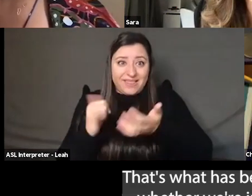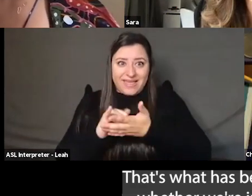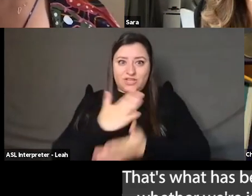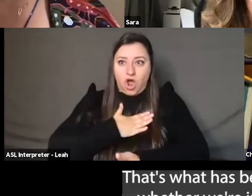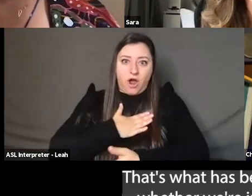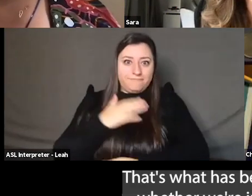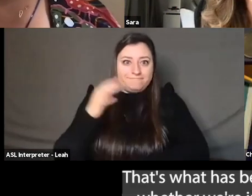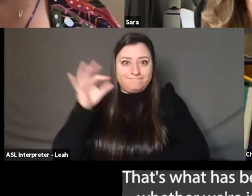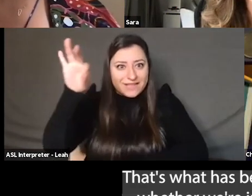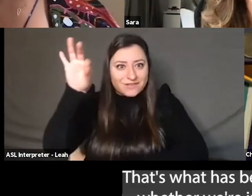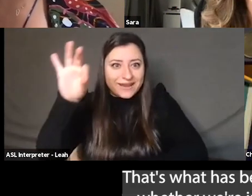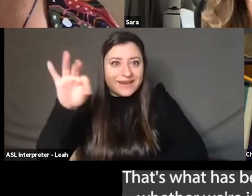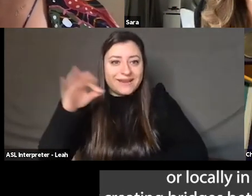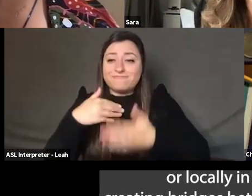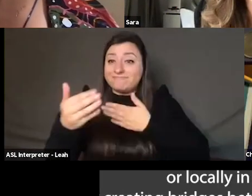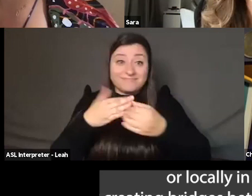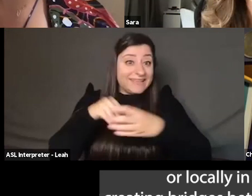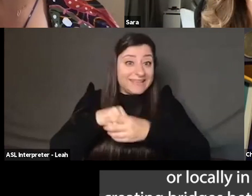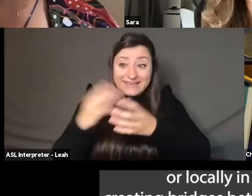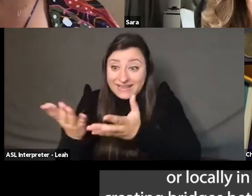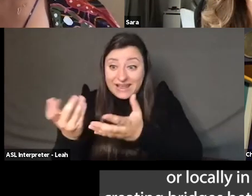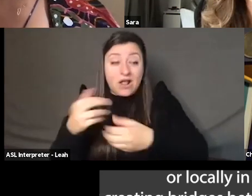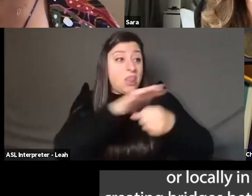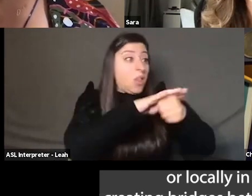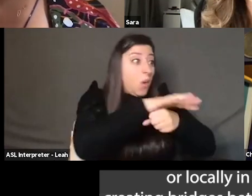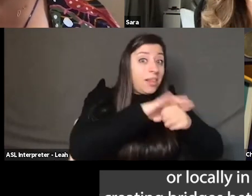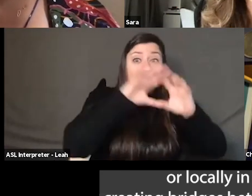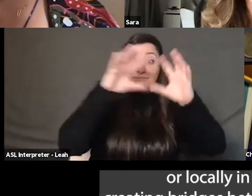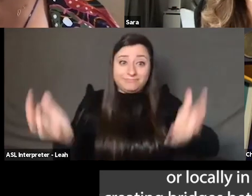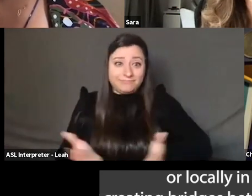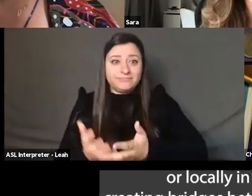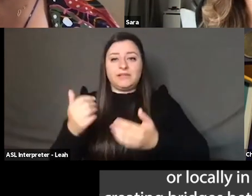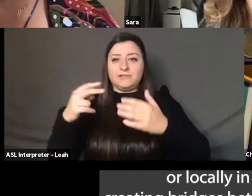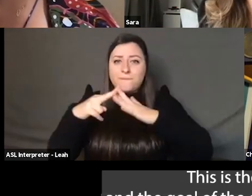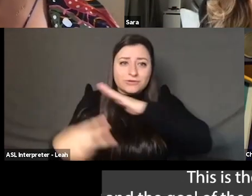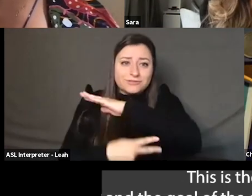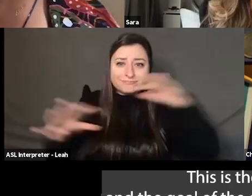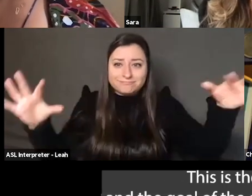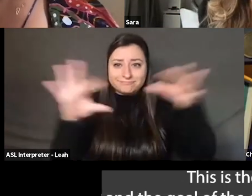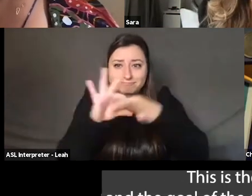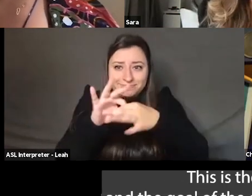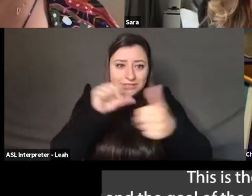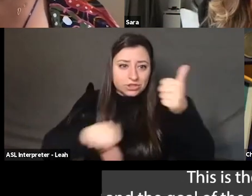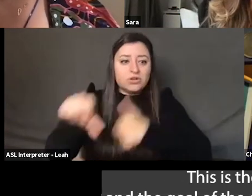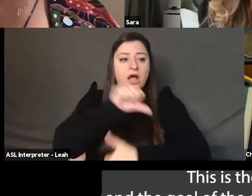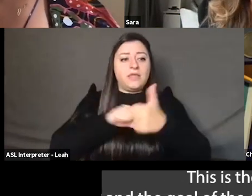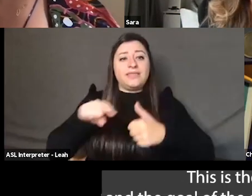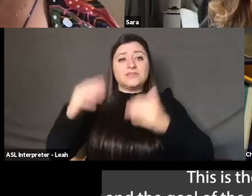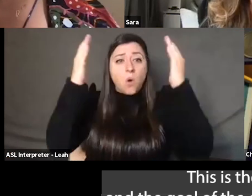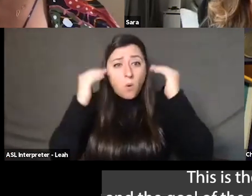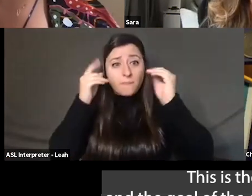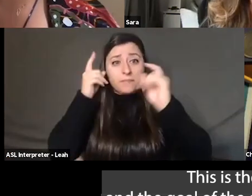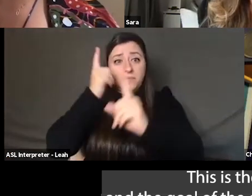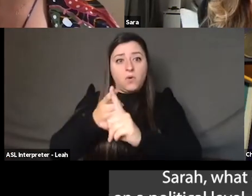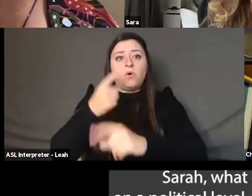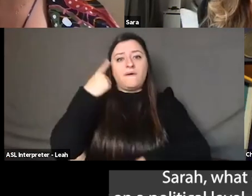mantra, whether we're in the diaspora or locally in Lebanon, creating bridges between one another. This is the hope and the goal of